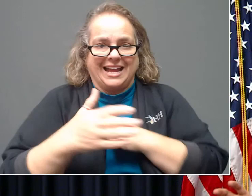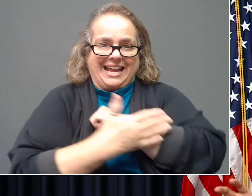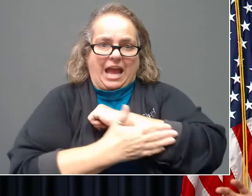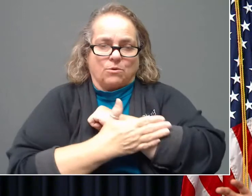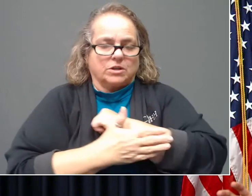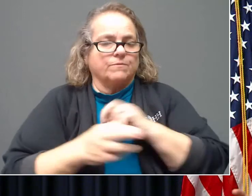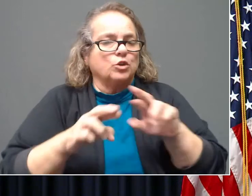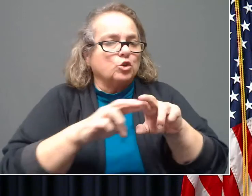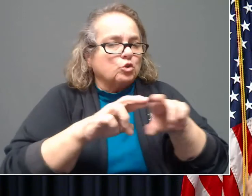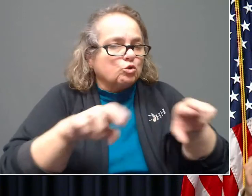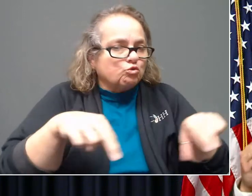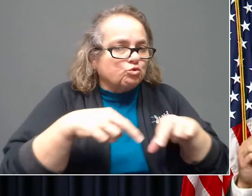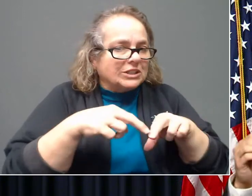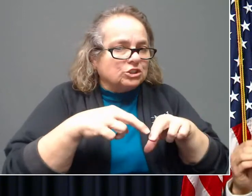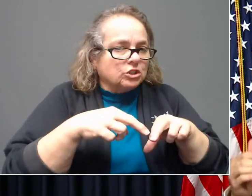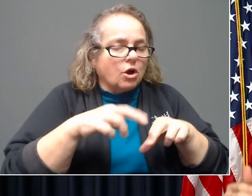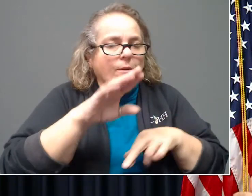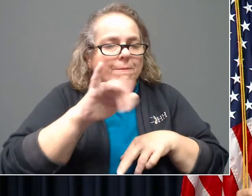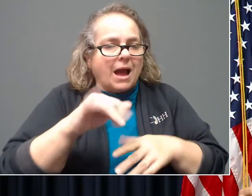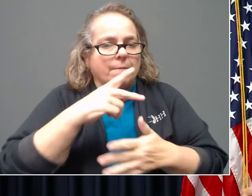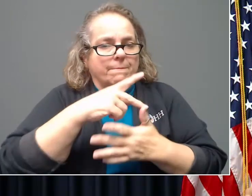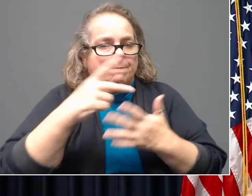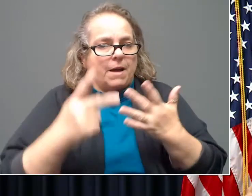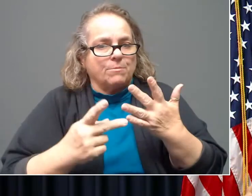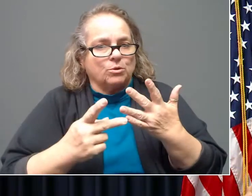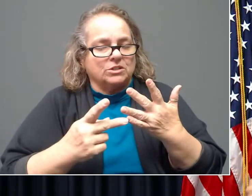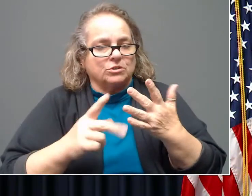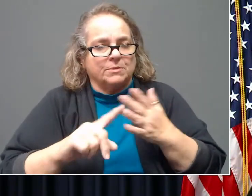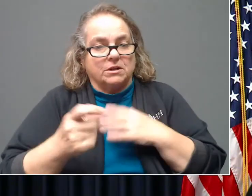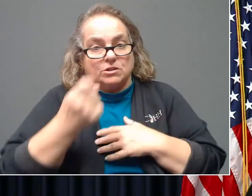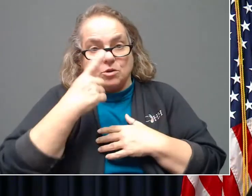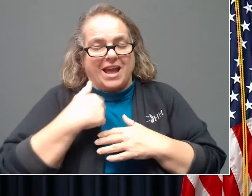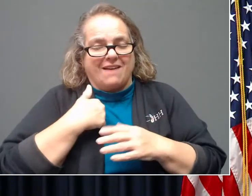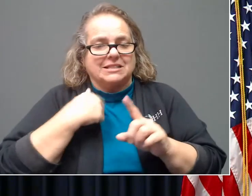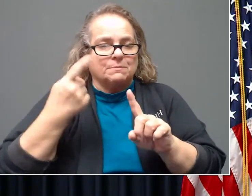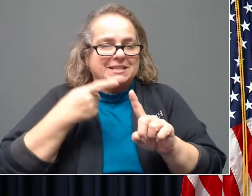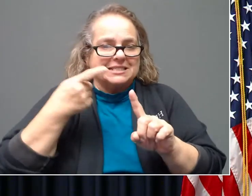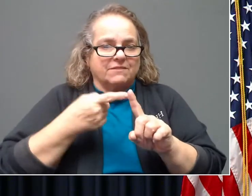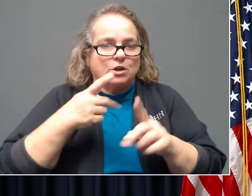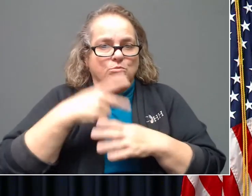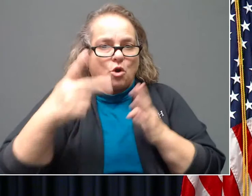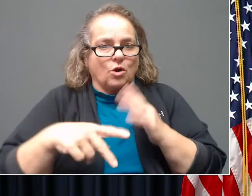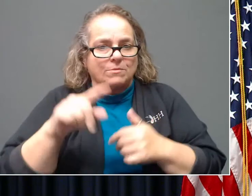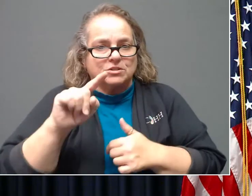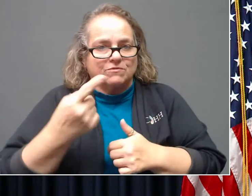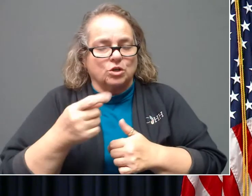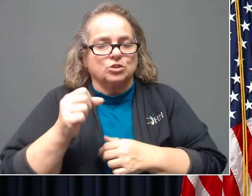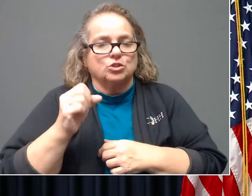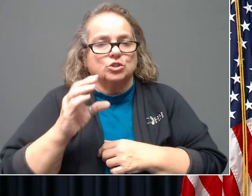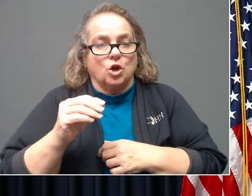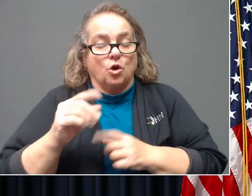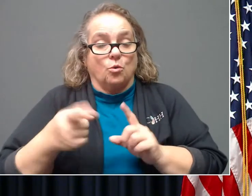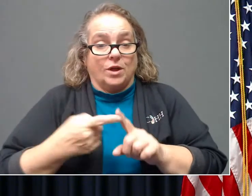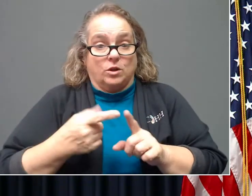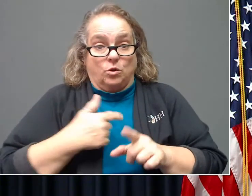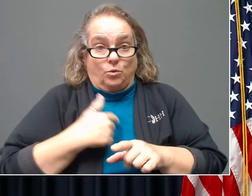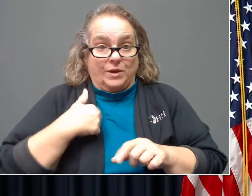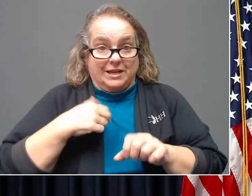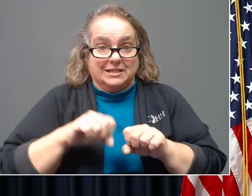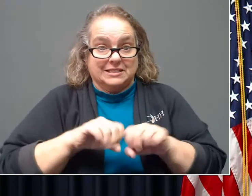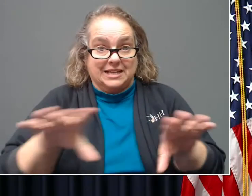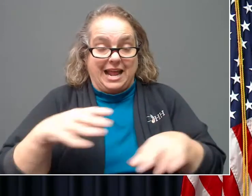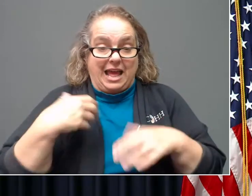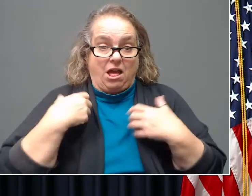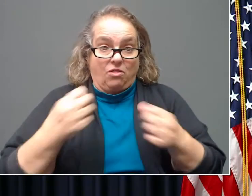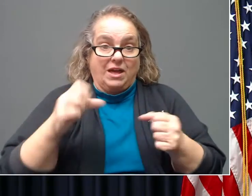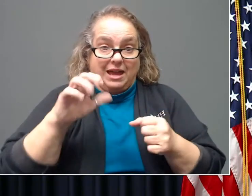population, but understand that we had very specific programs that have come first. So when we sent out for healthcare workers, we sent